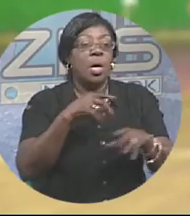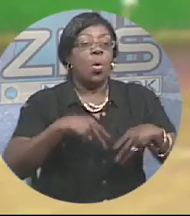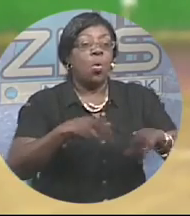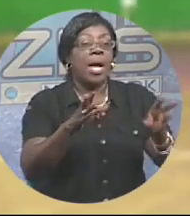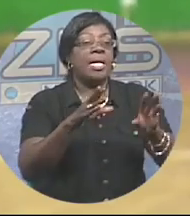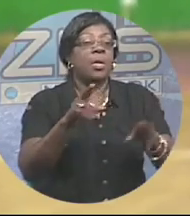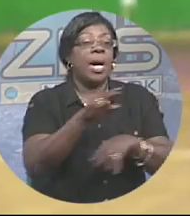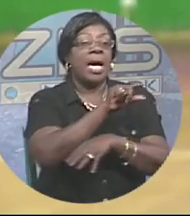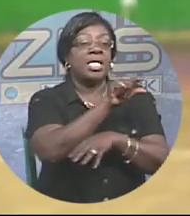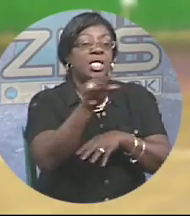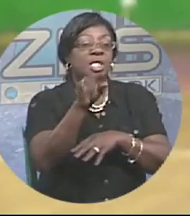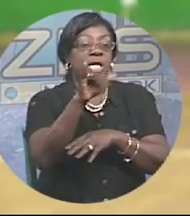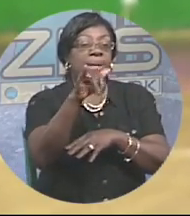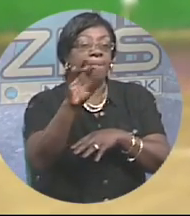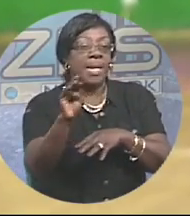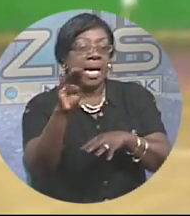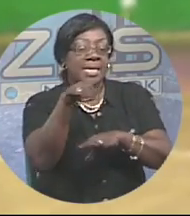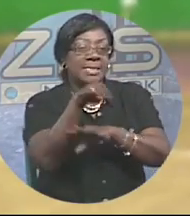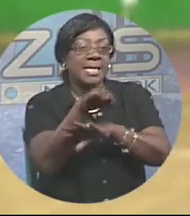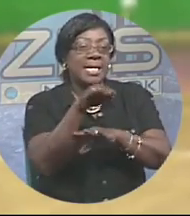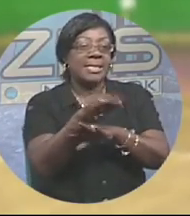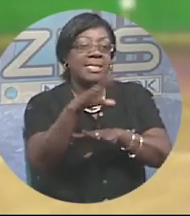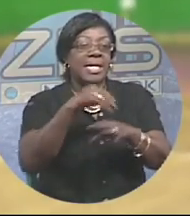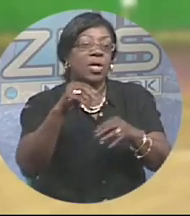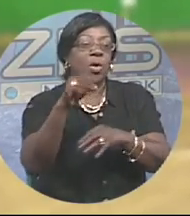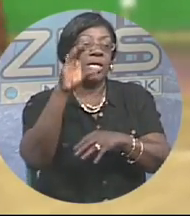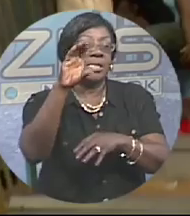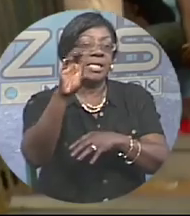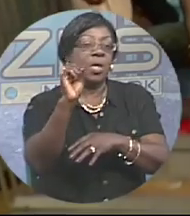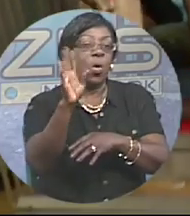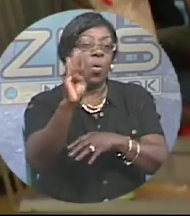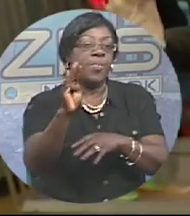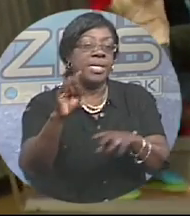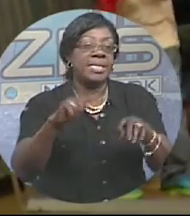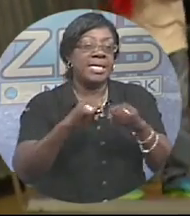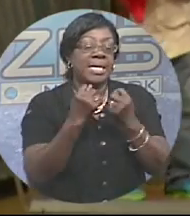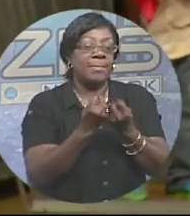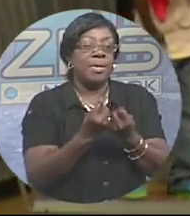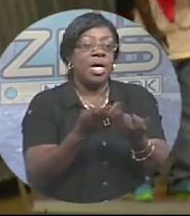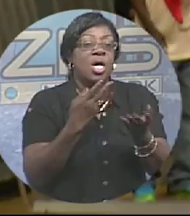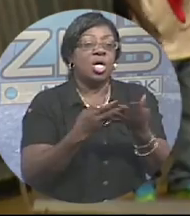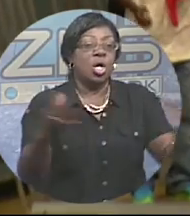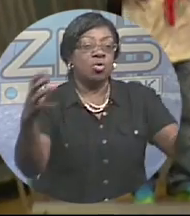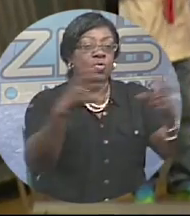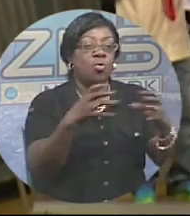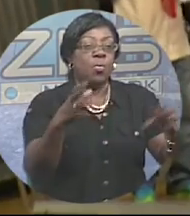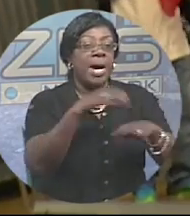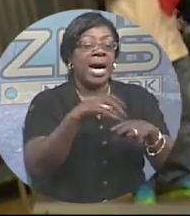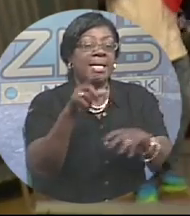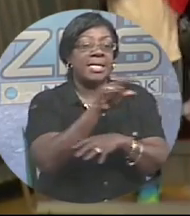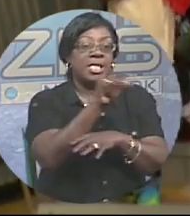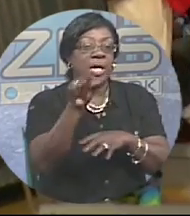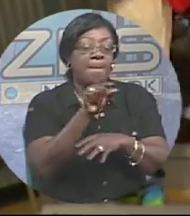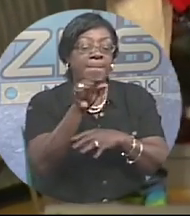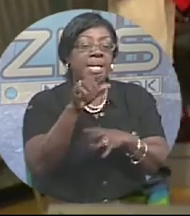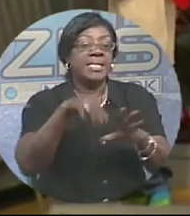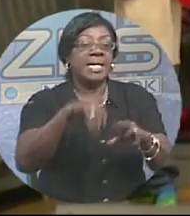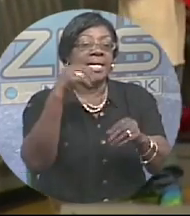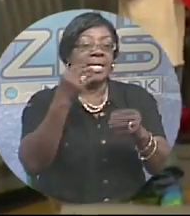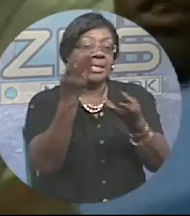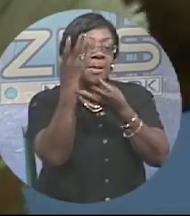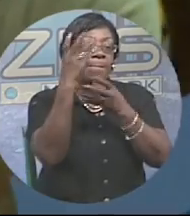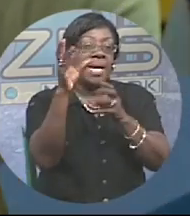Kendall Isaacs Gym last night taking on the COB Caribs. Good crowd at the Kendall Isaacs Gym taking in some basketball